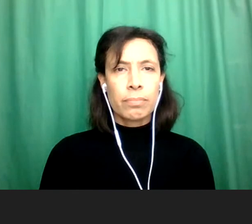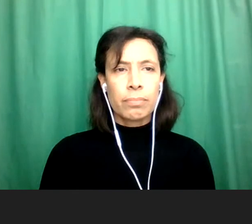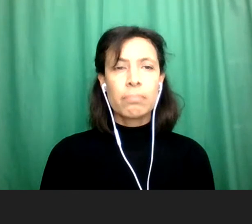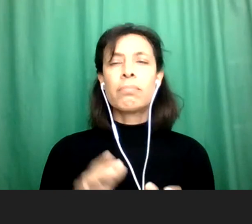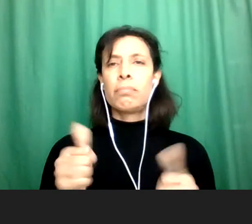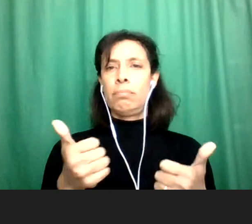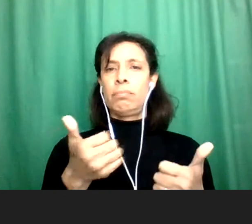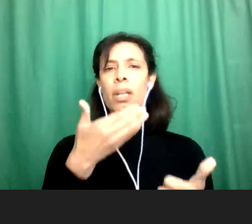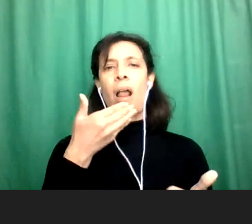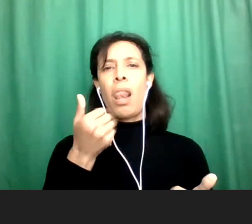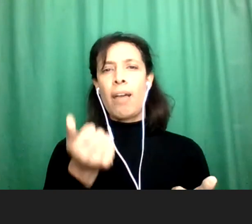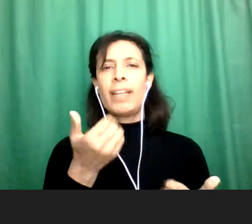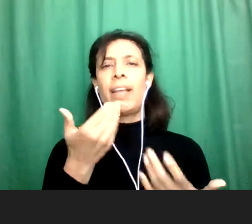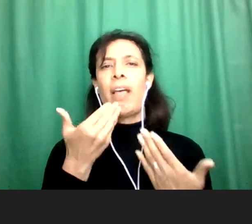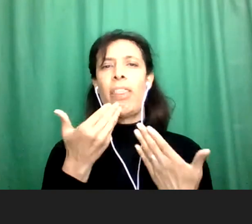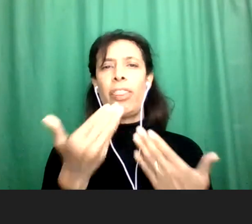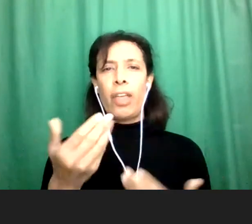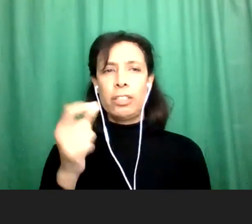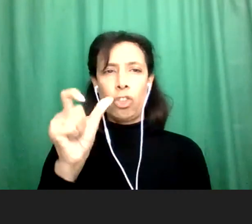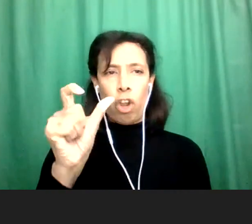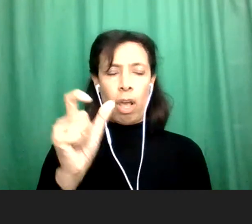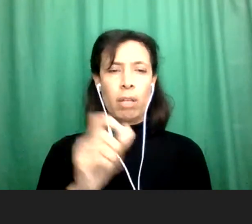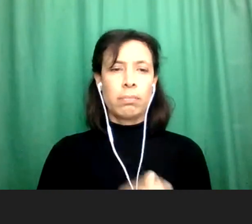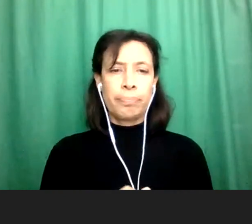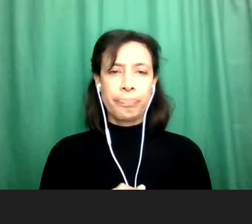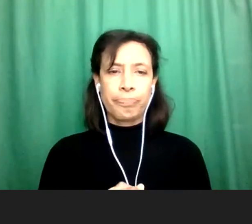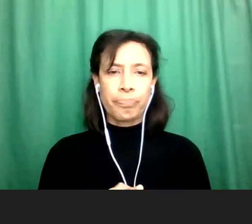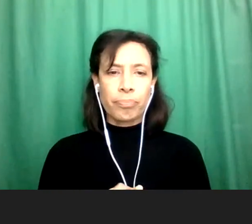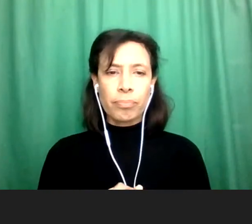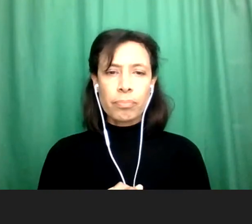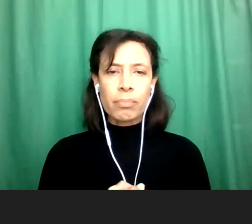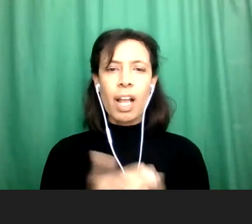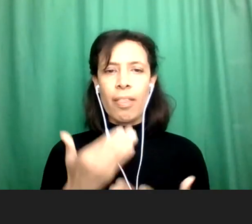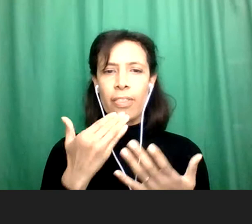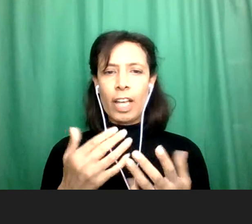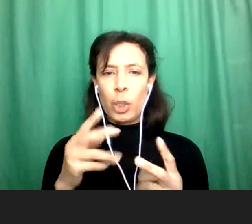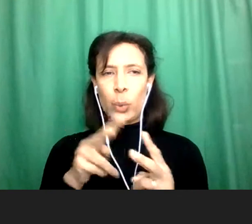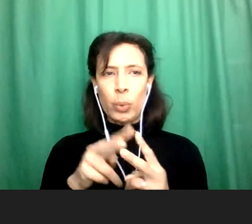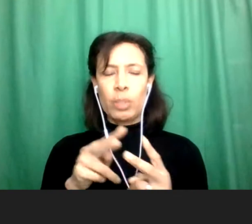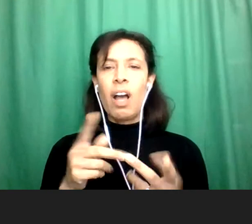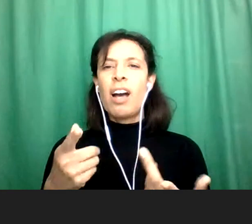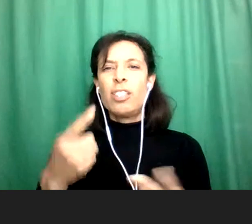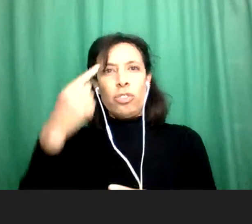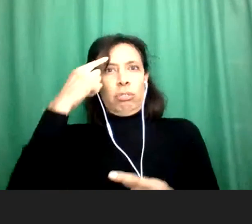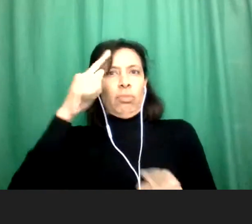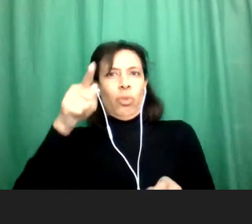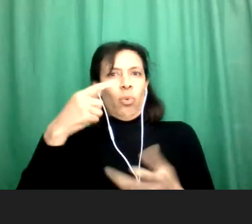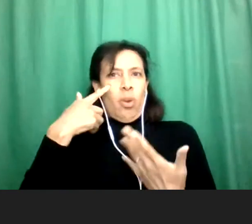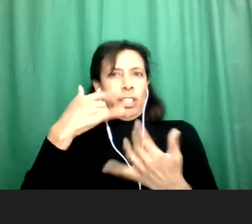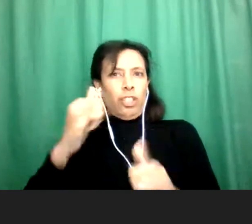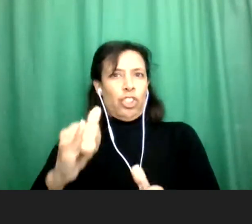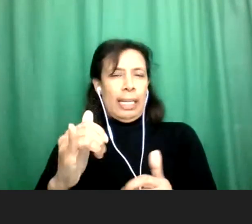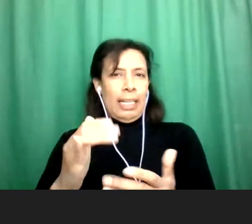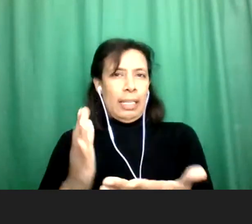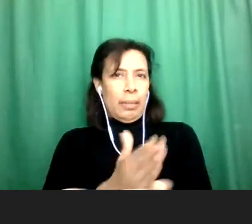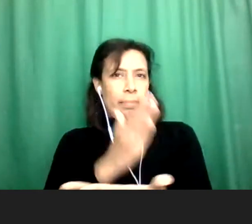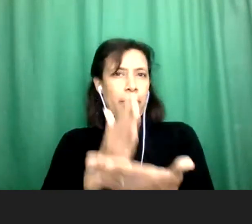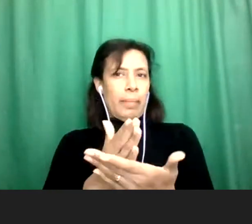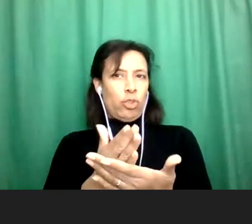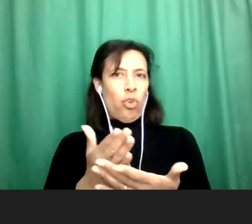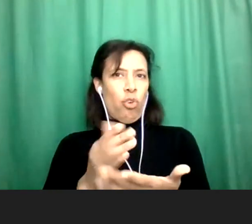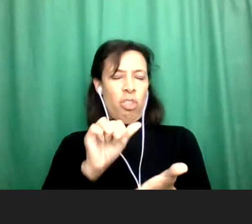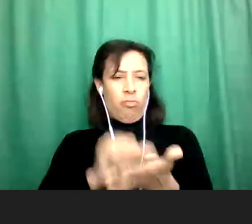Lovely. Thanks, Connor. Thanks, Nadia, and thanks, Piravina. That's super. I just thought I'd check in with you just to make sure that I'm going at about the right